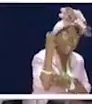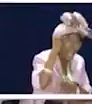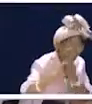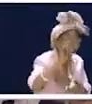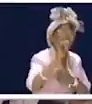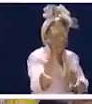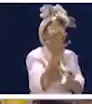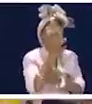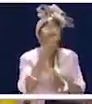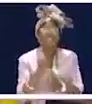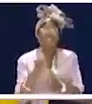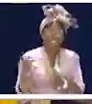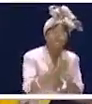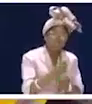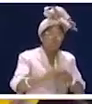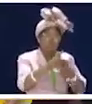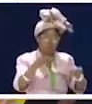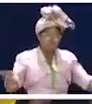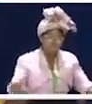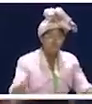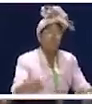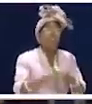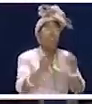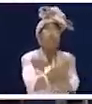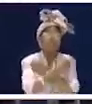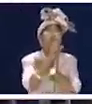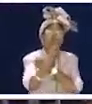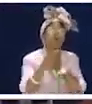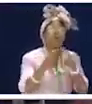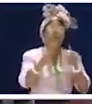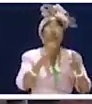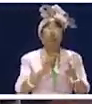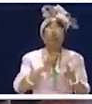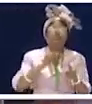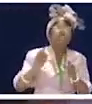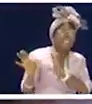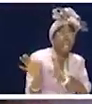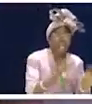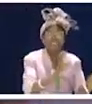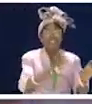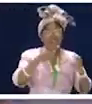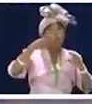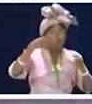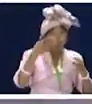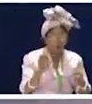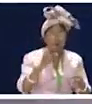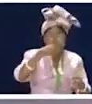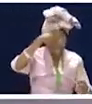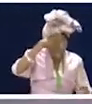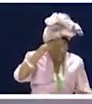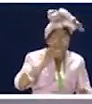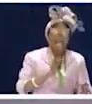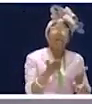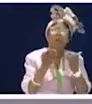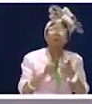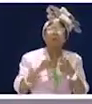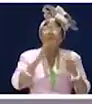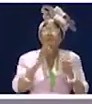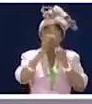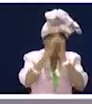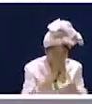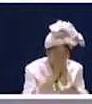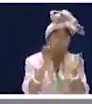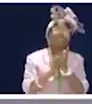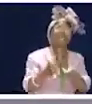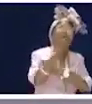the jungles to deliver his loved ones from captivity. I want us to worship that God who loves us